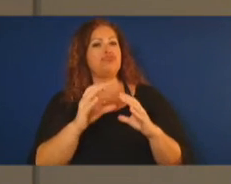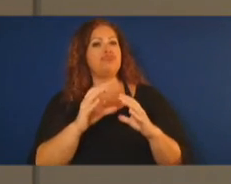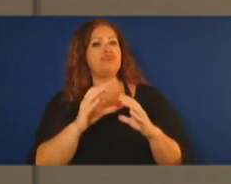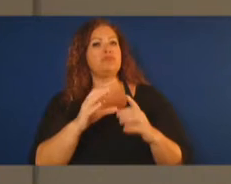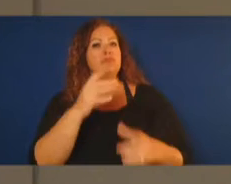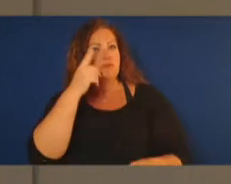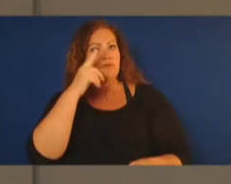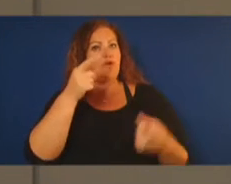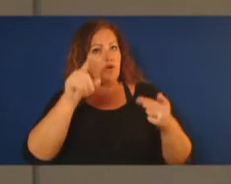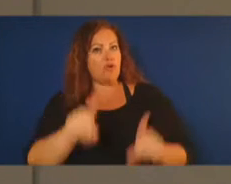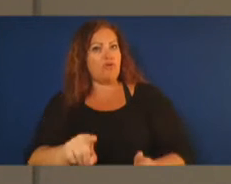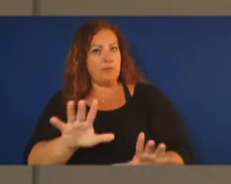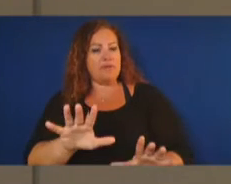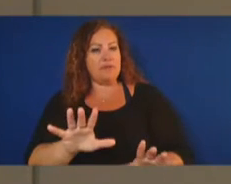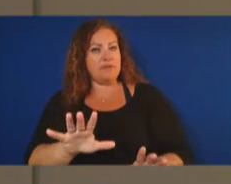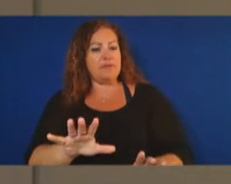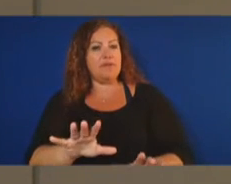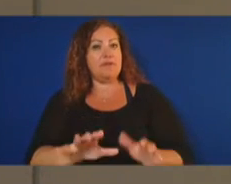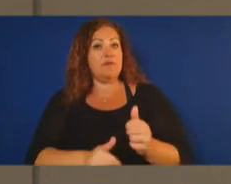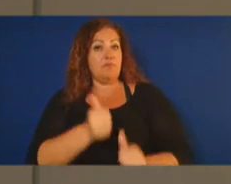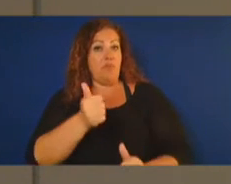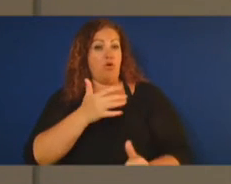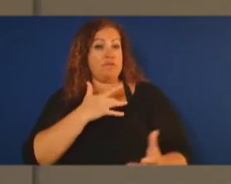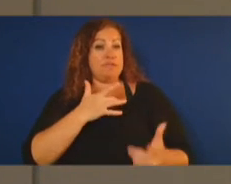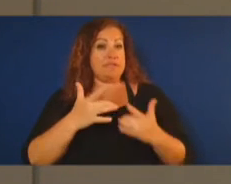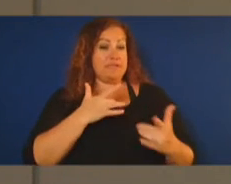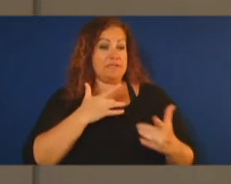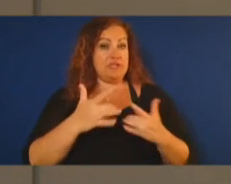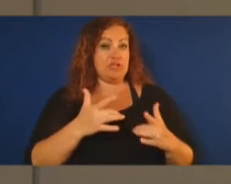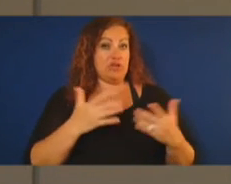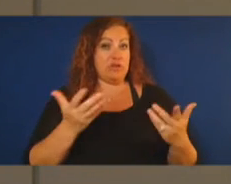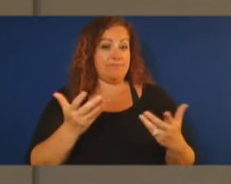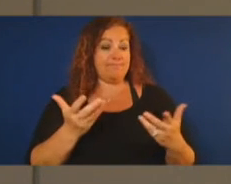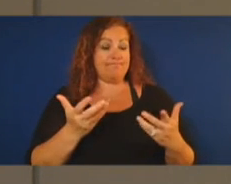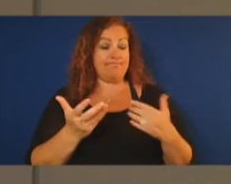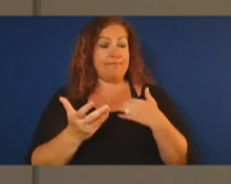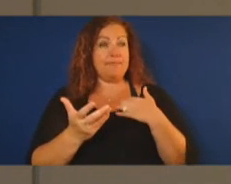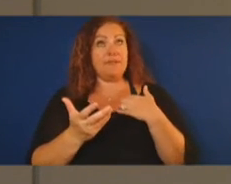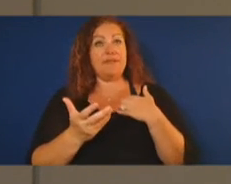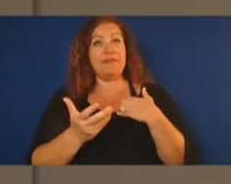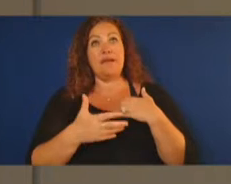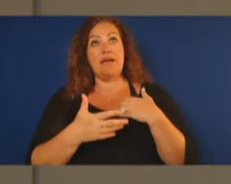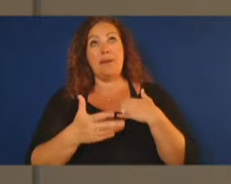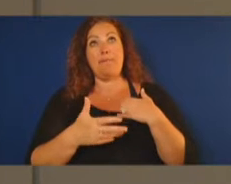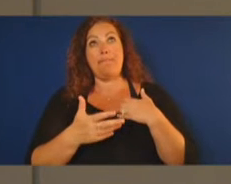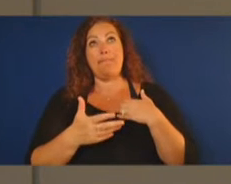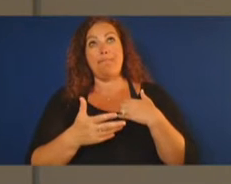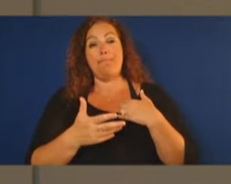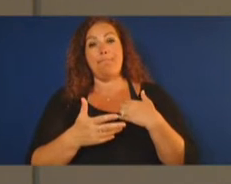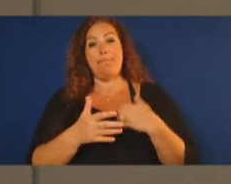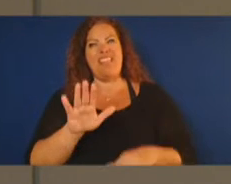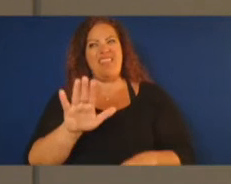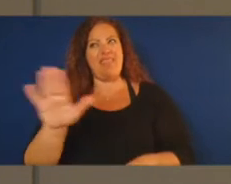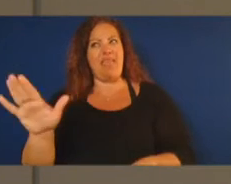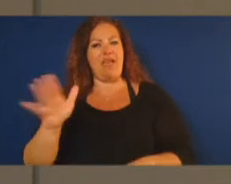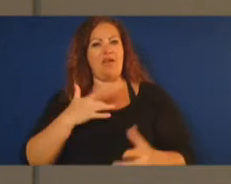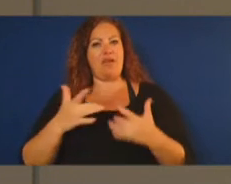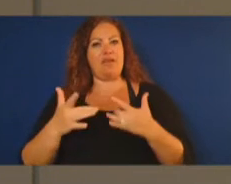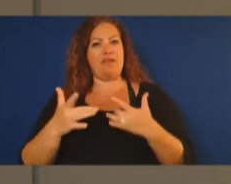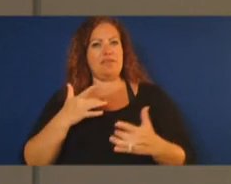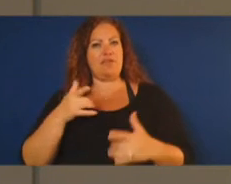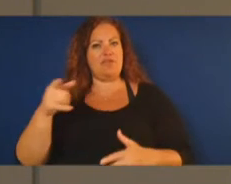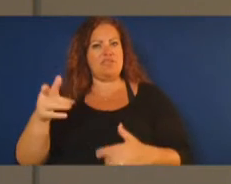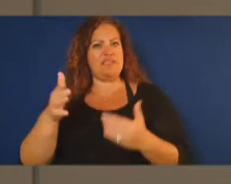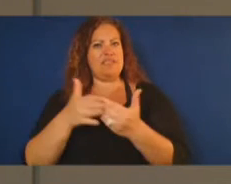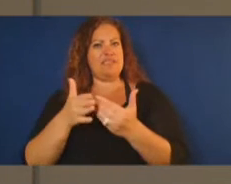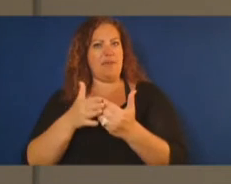agreement um most concerning to me is the um concern that this neighborhood is raised we're